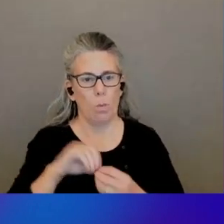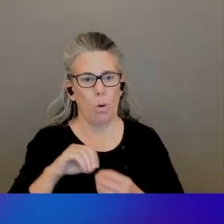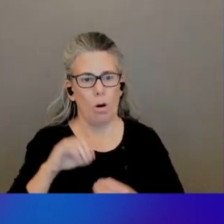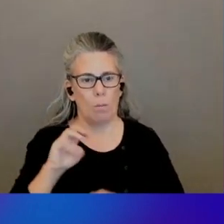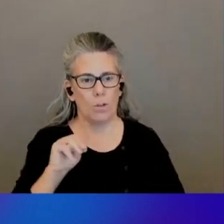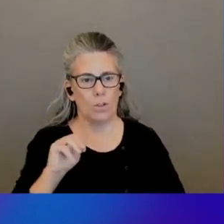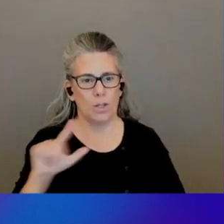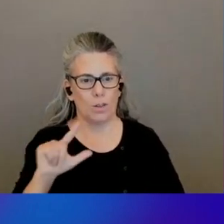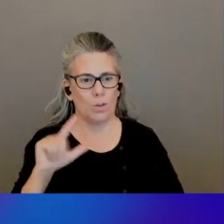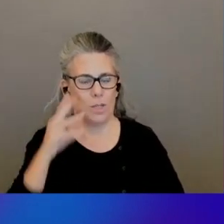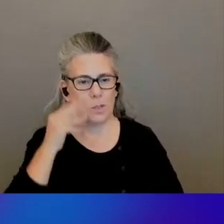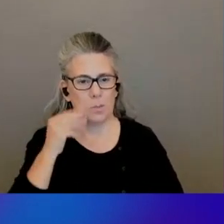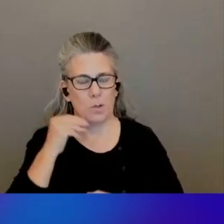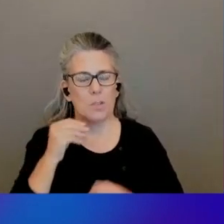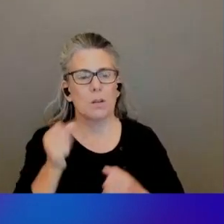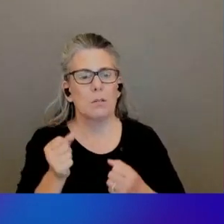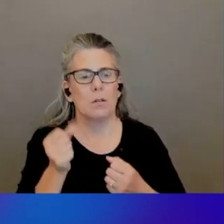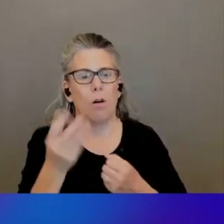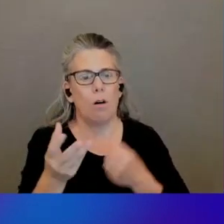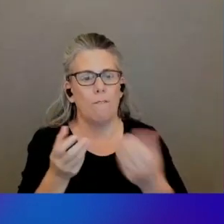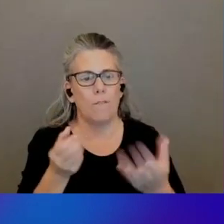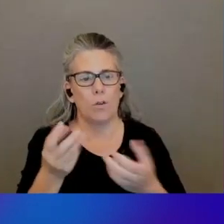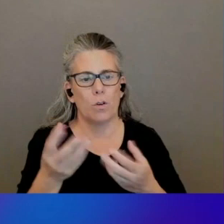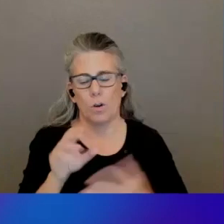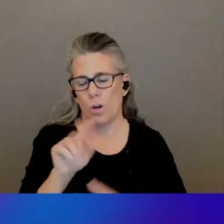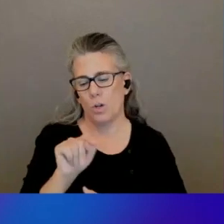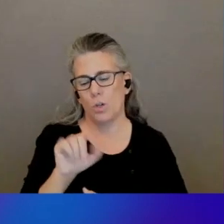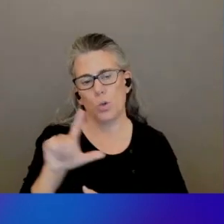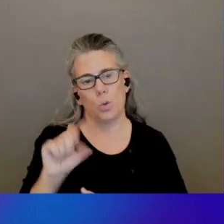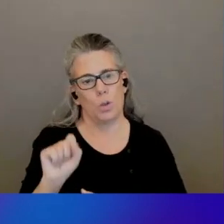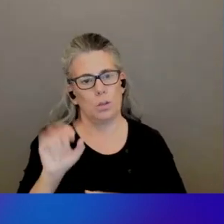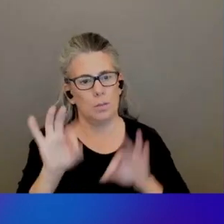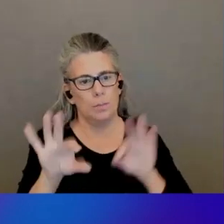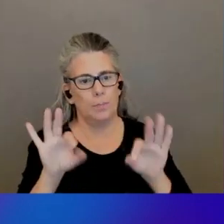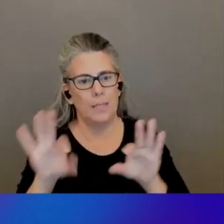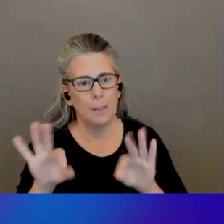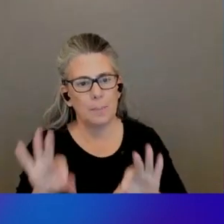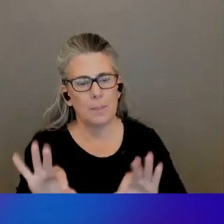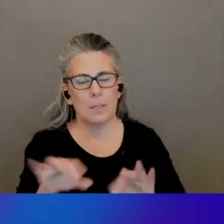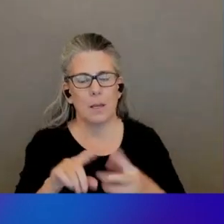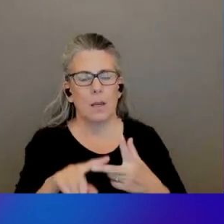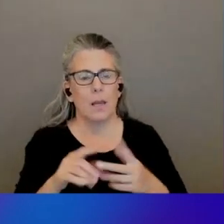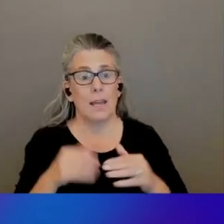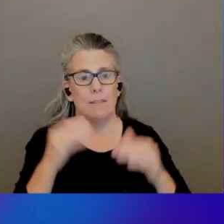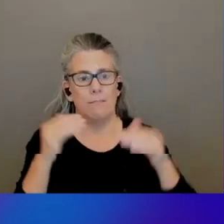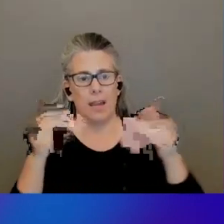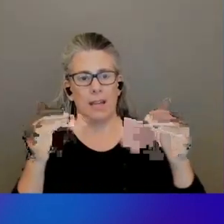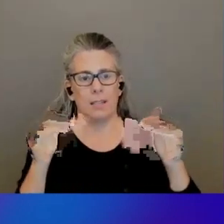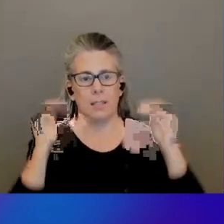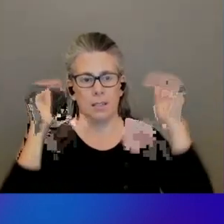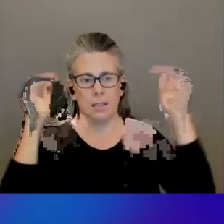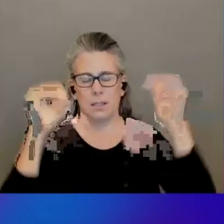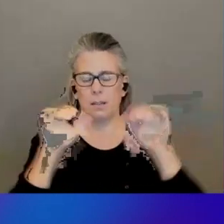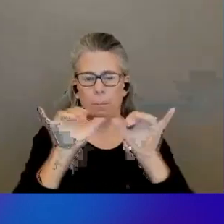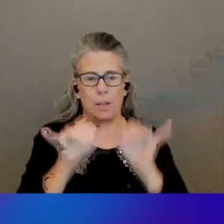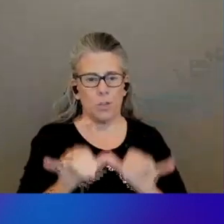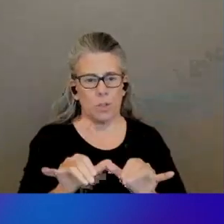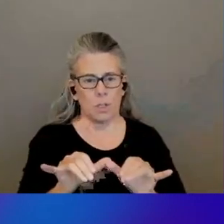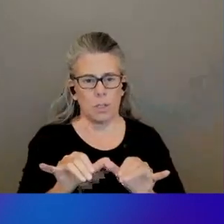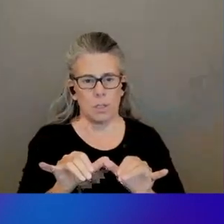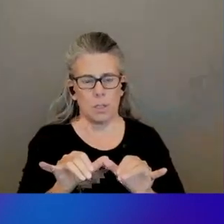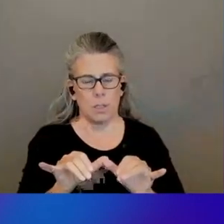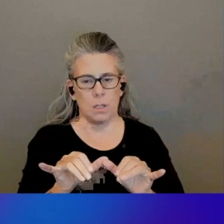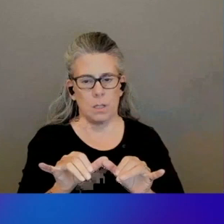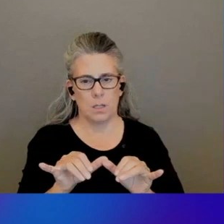with tooltips and just additional information, advanced metrics even, to dive down into some of these concepts that